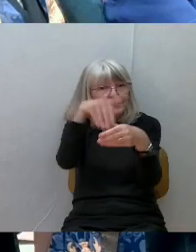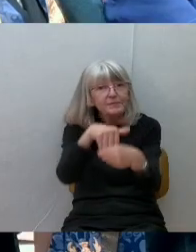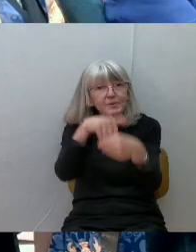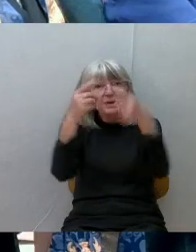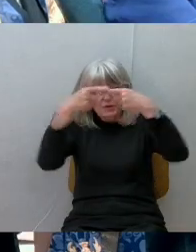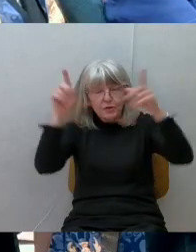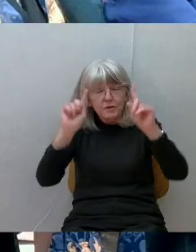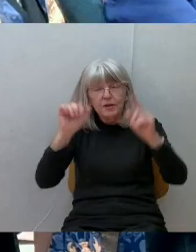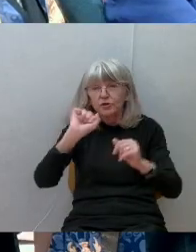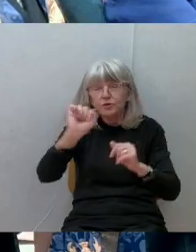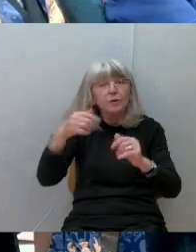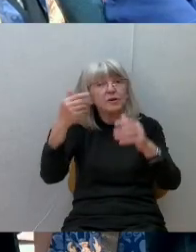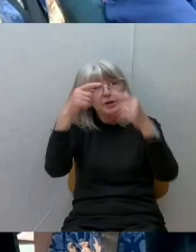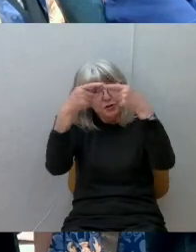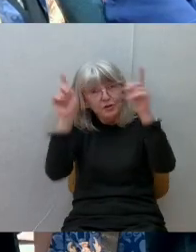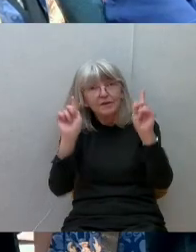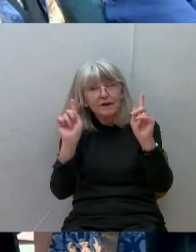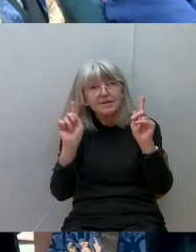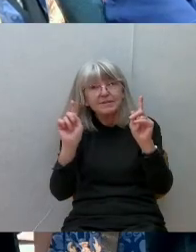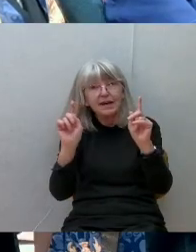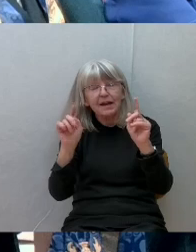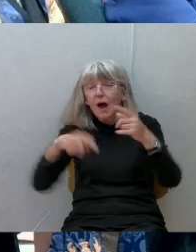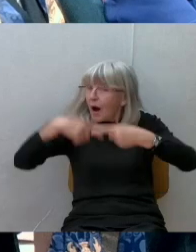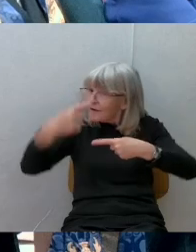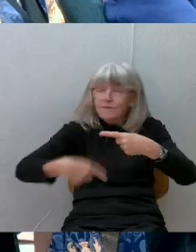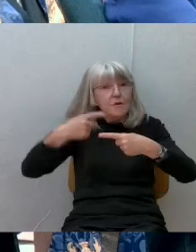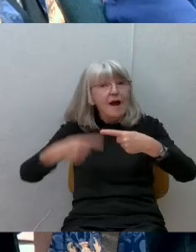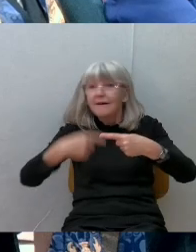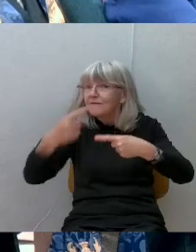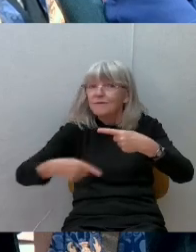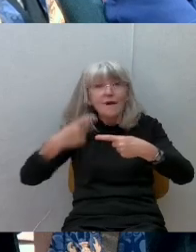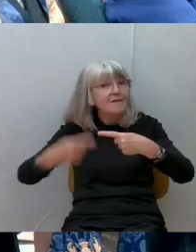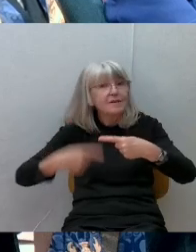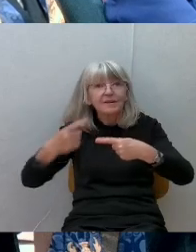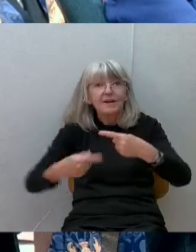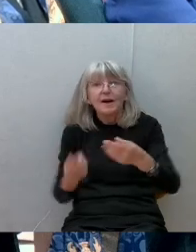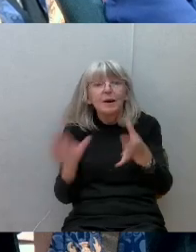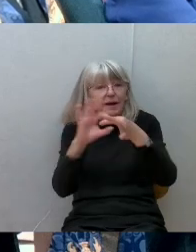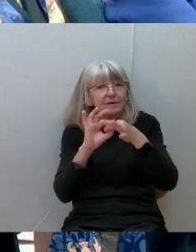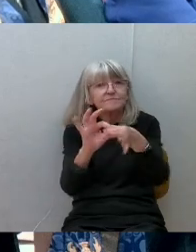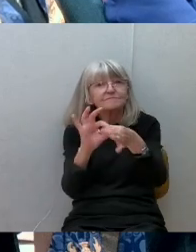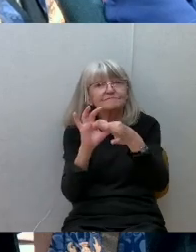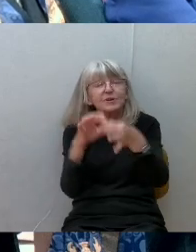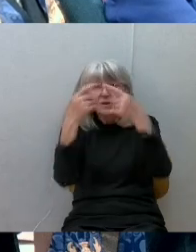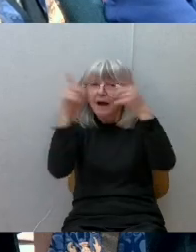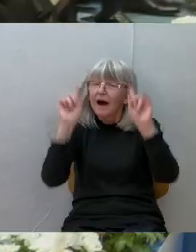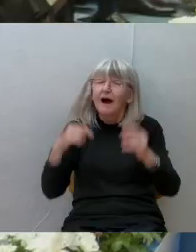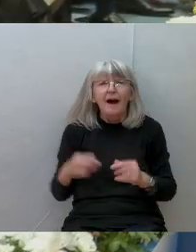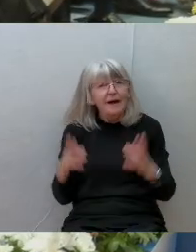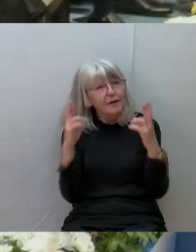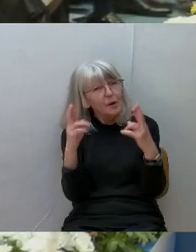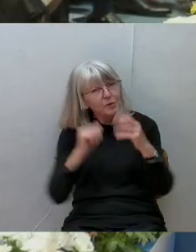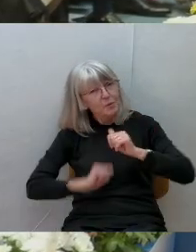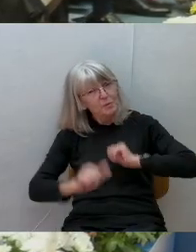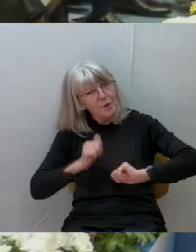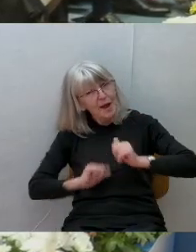Your university, you're forever part of our community. I hope you'll take a pride in that membership. I hope you'll